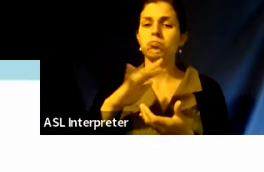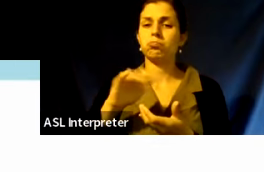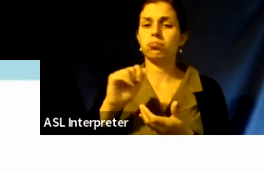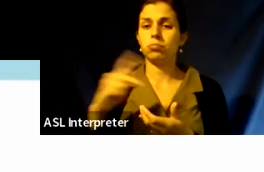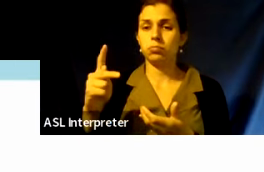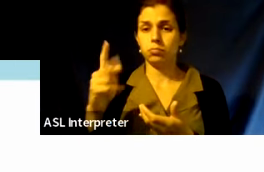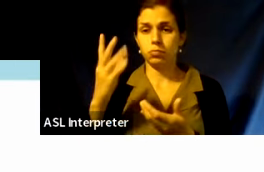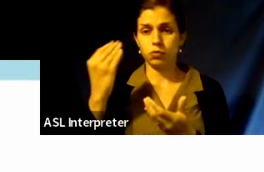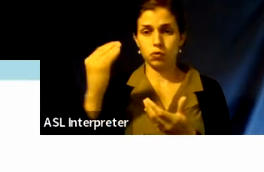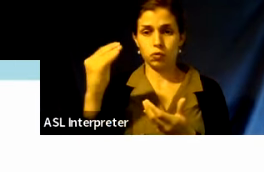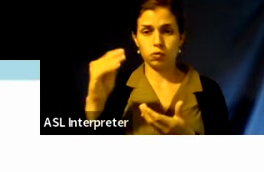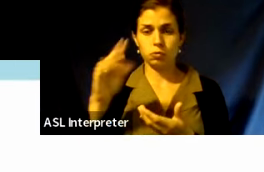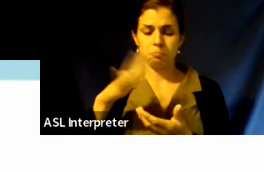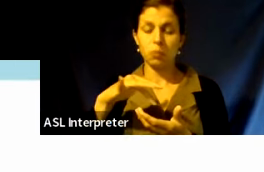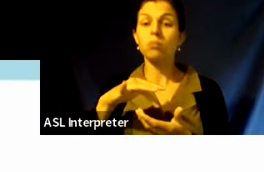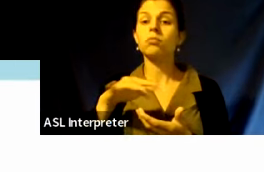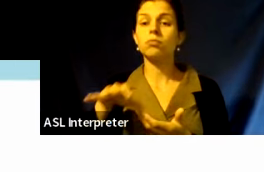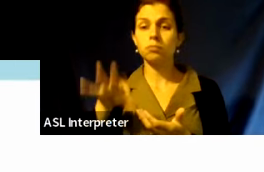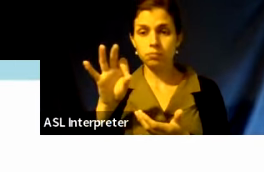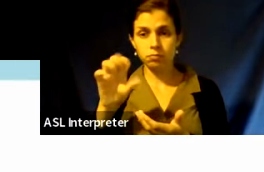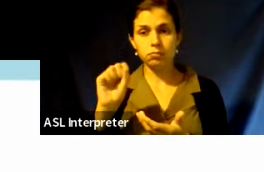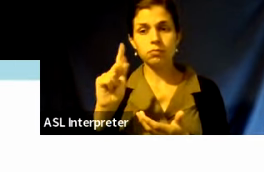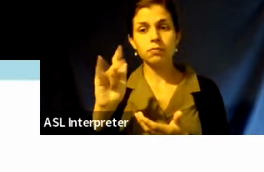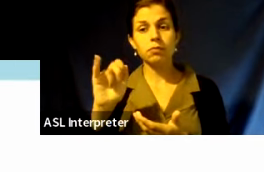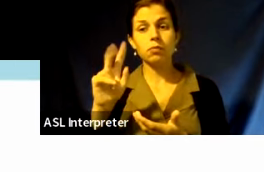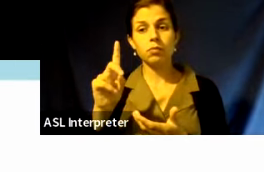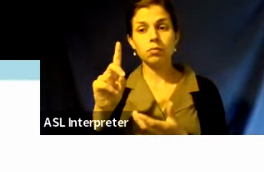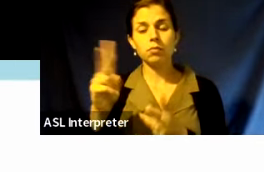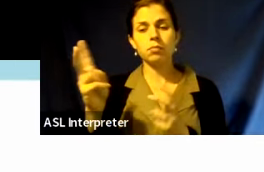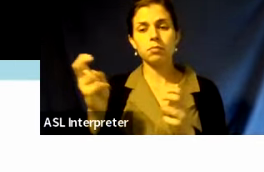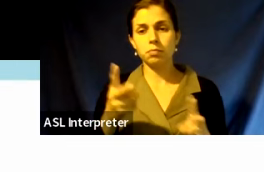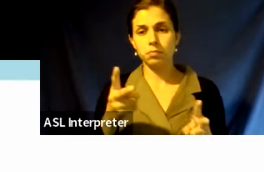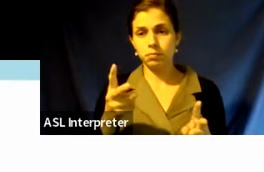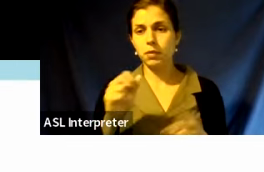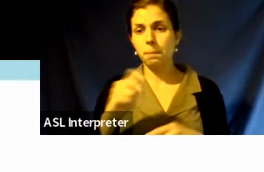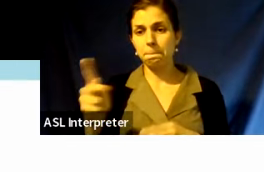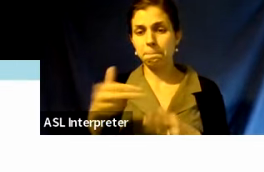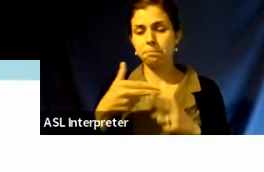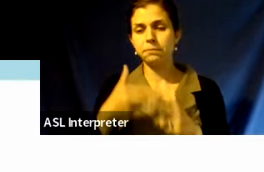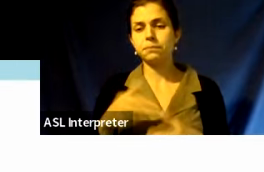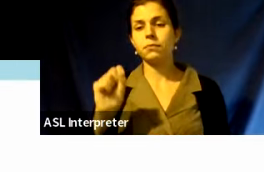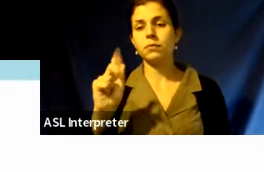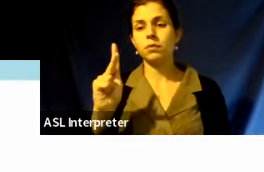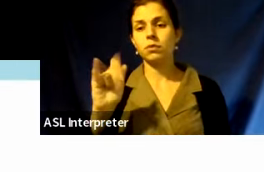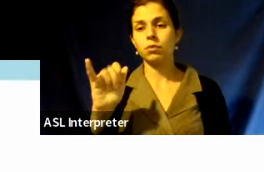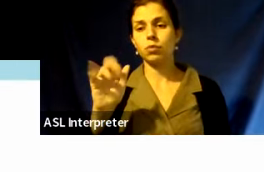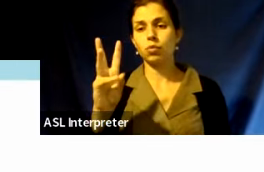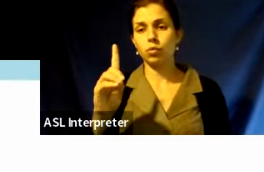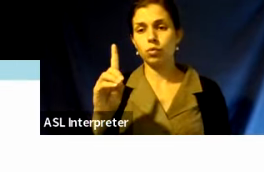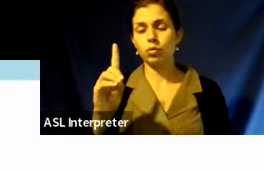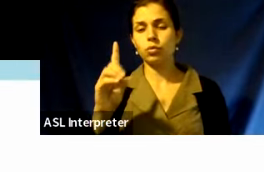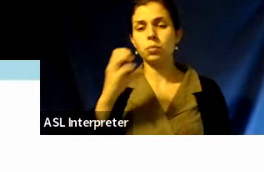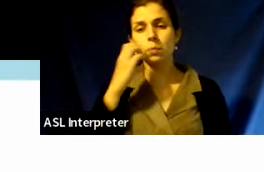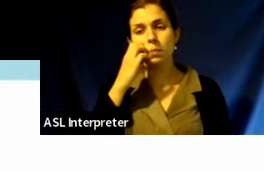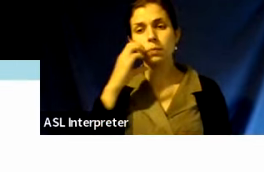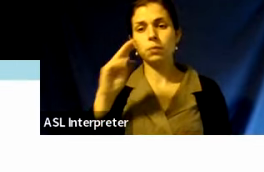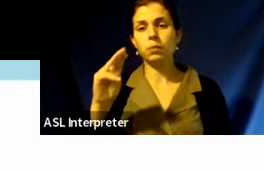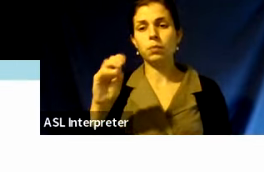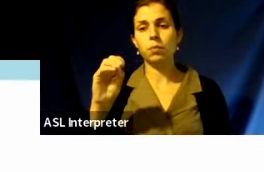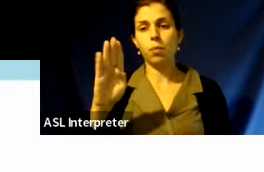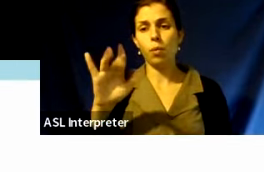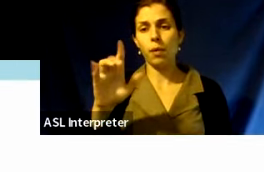Skyward and finding and downloading the app called Skyward Mobile Access. And you'll see a screenshot